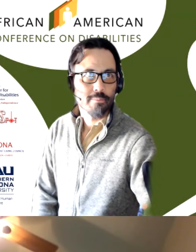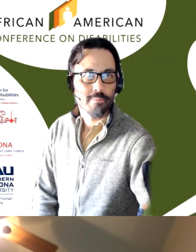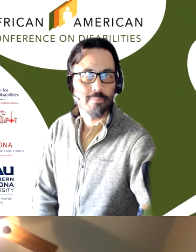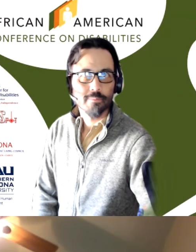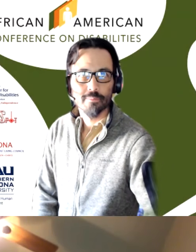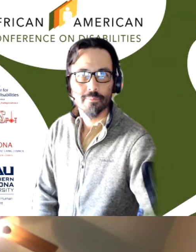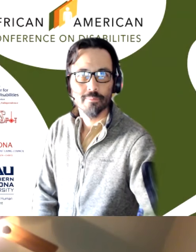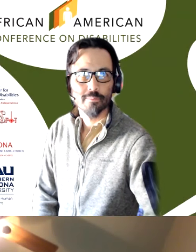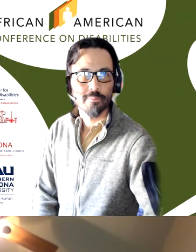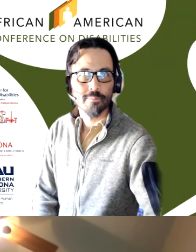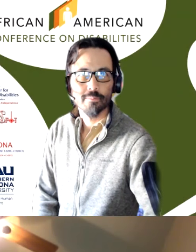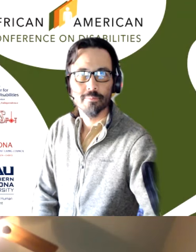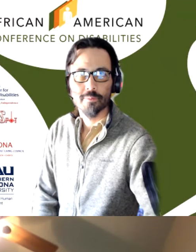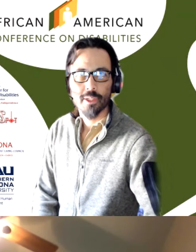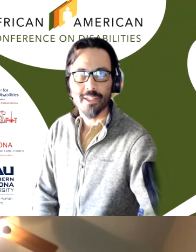It